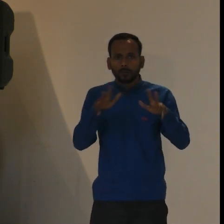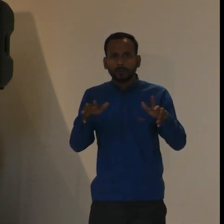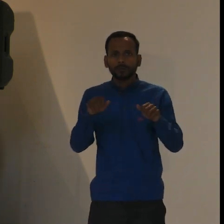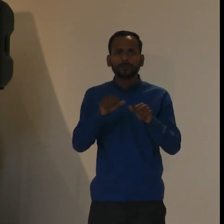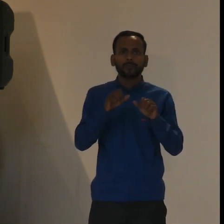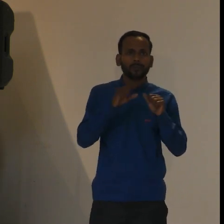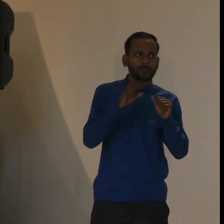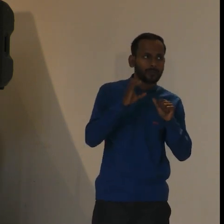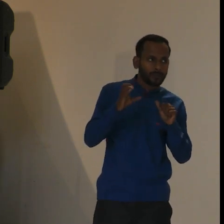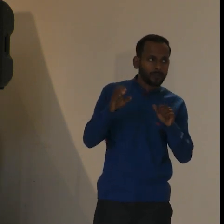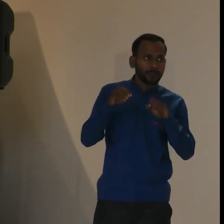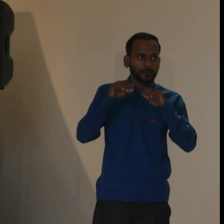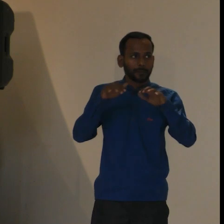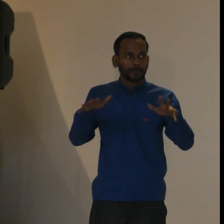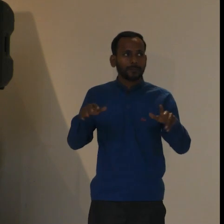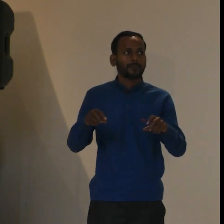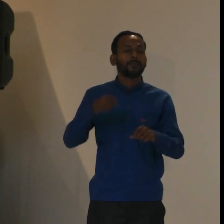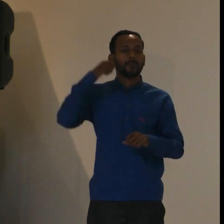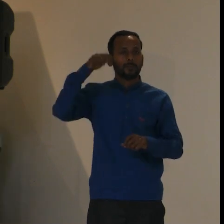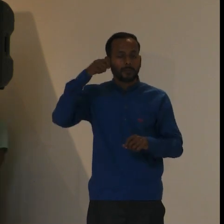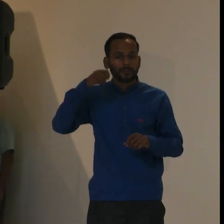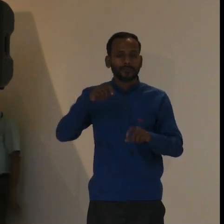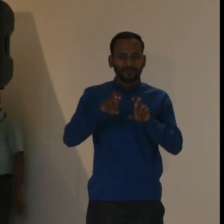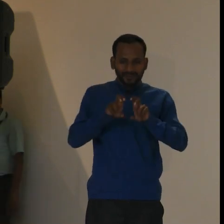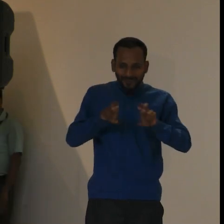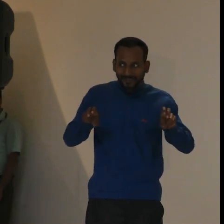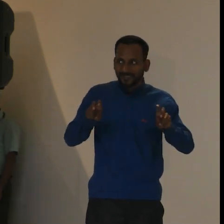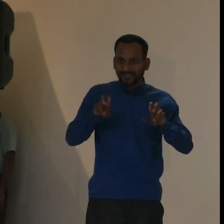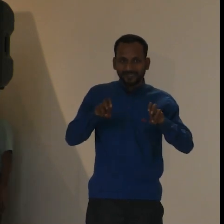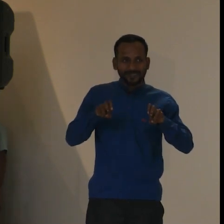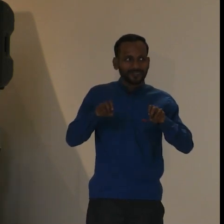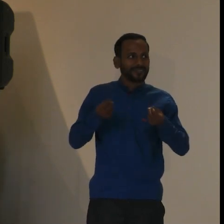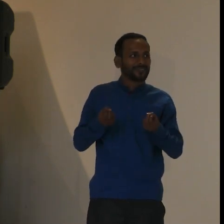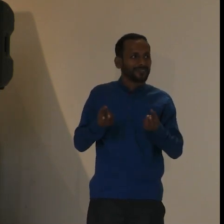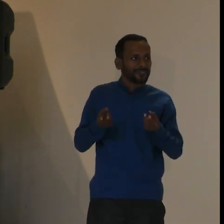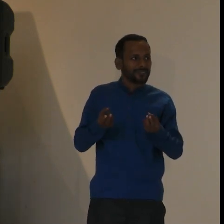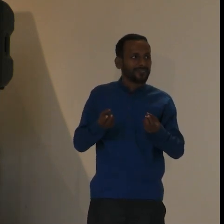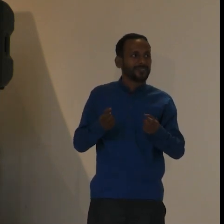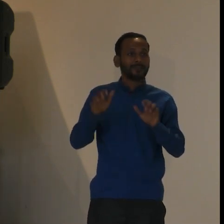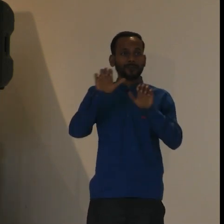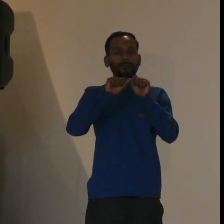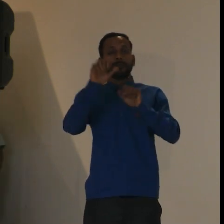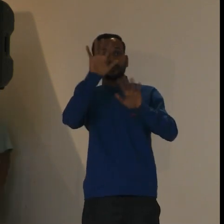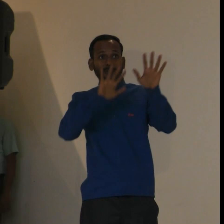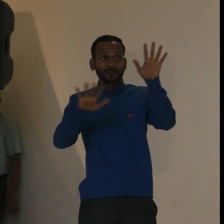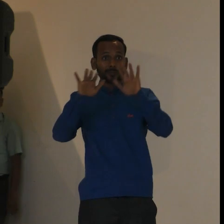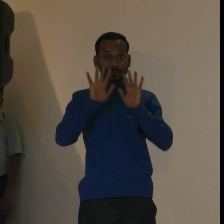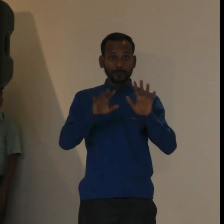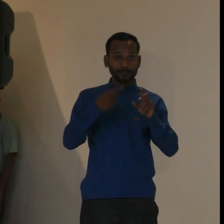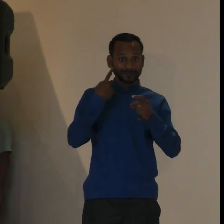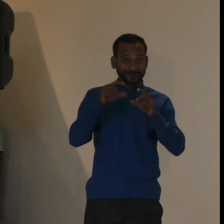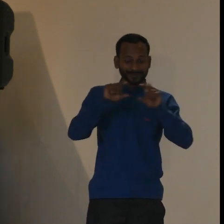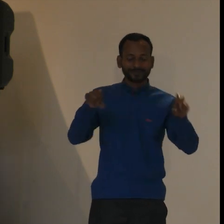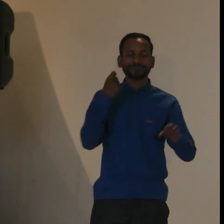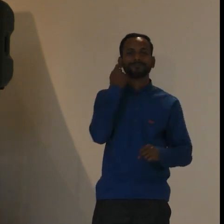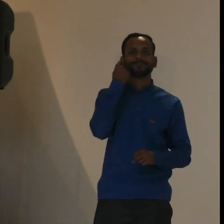film is seen through subtitles and language. And animation is such a powerful tool, it does not